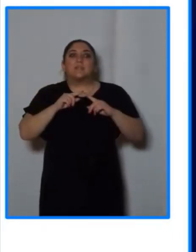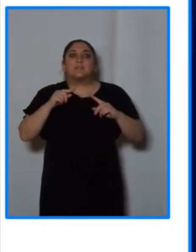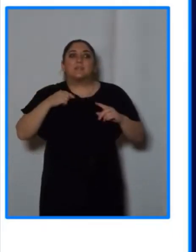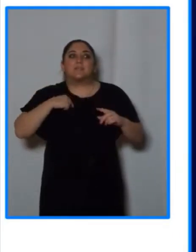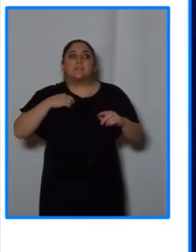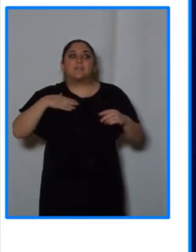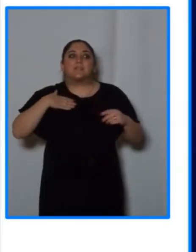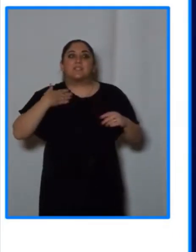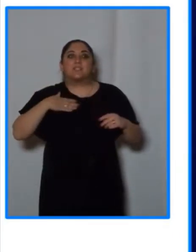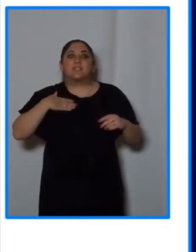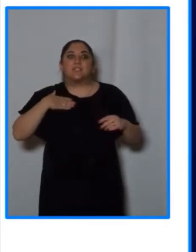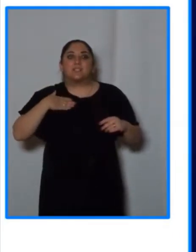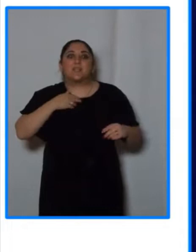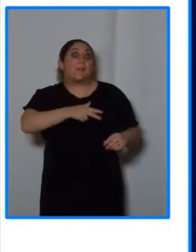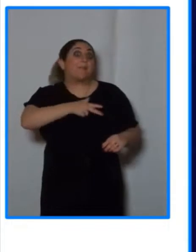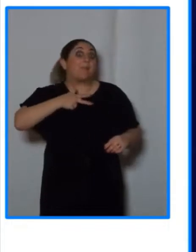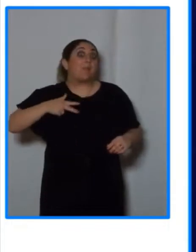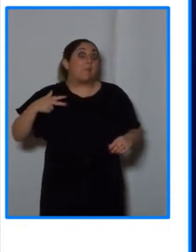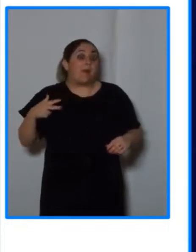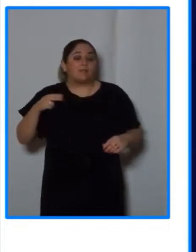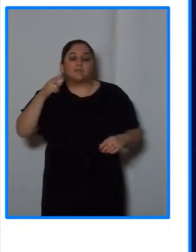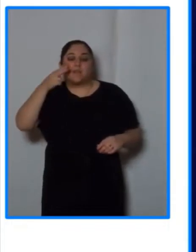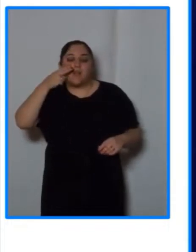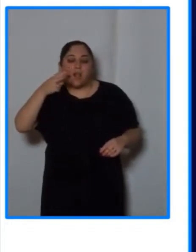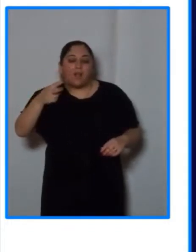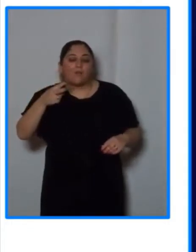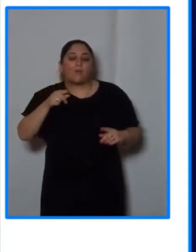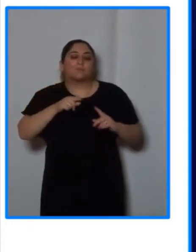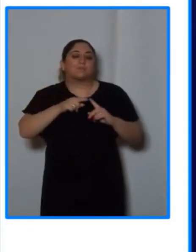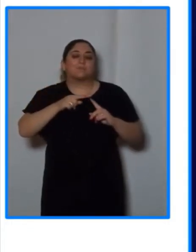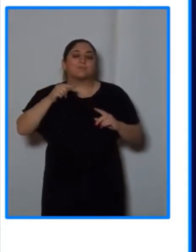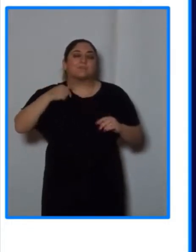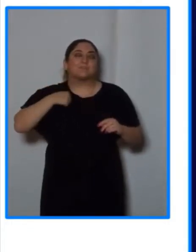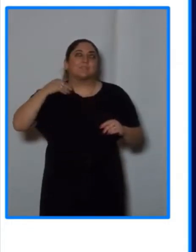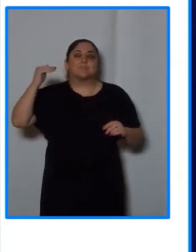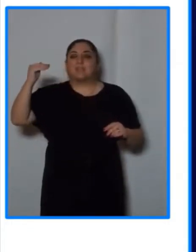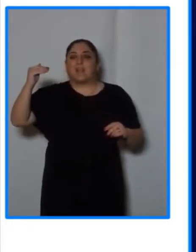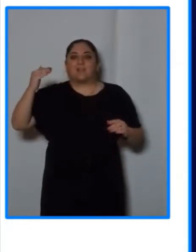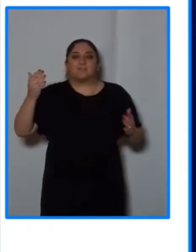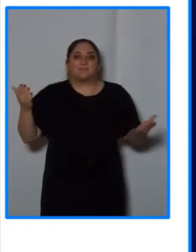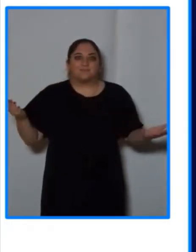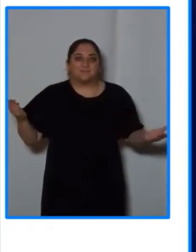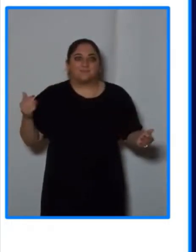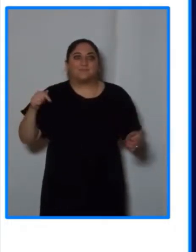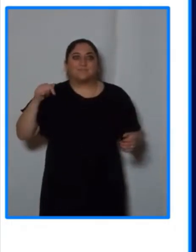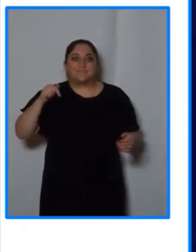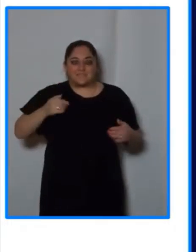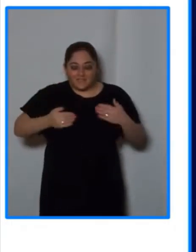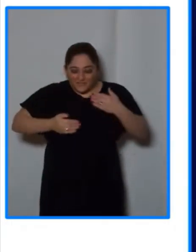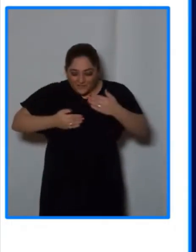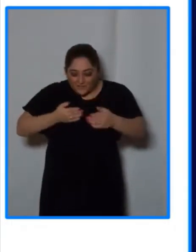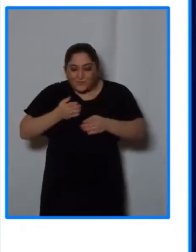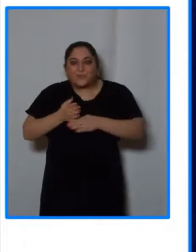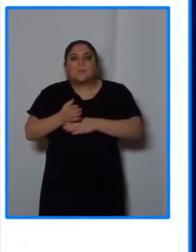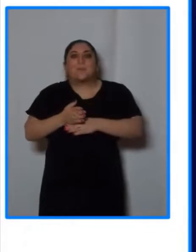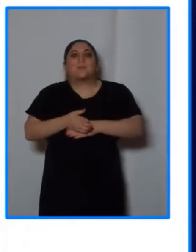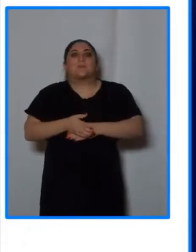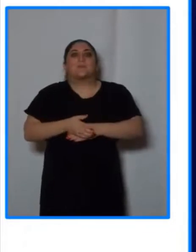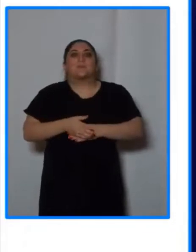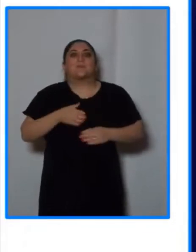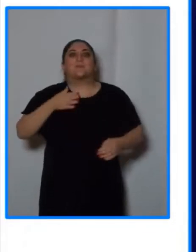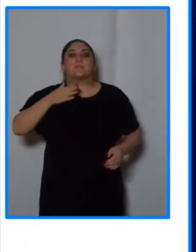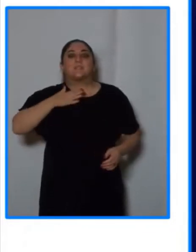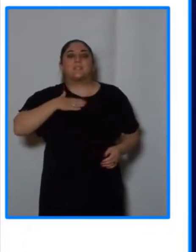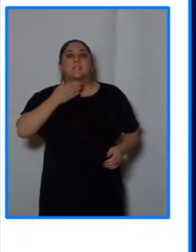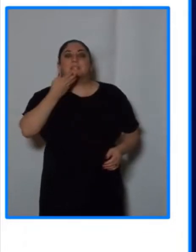was there, but now I'm here. So let's get to business. My part